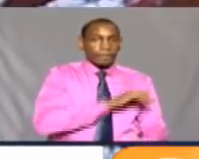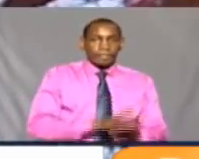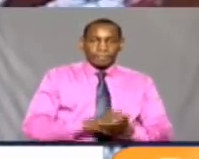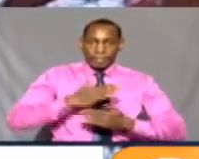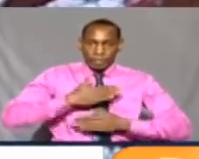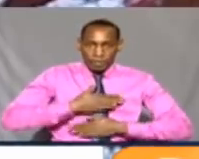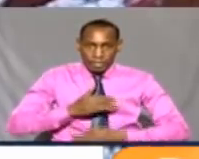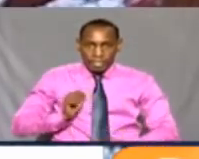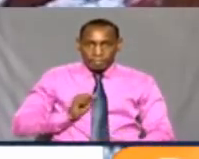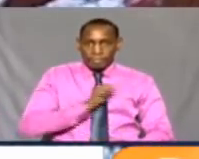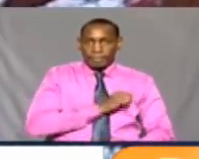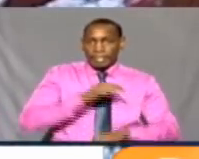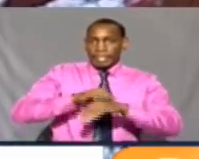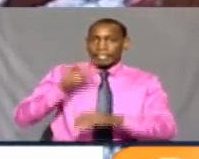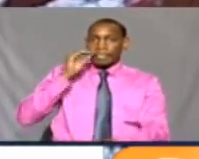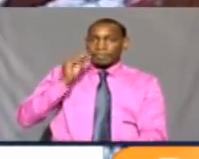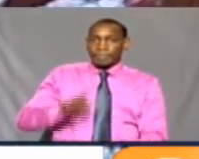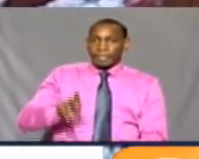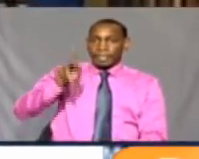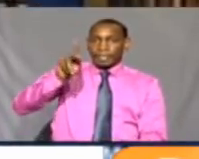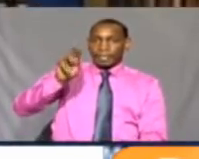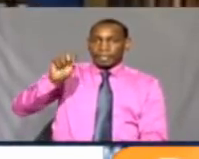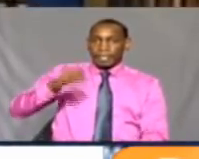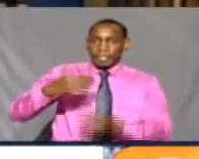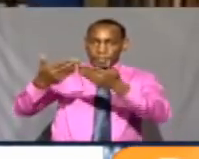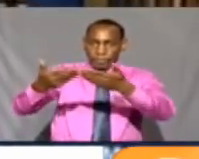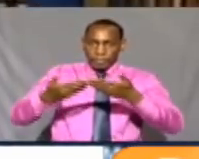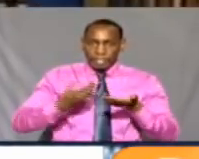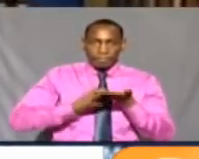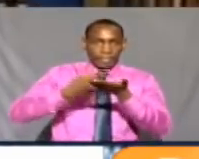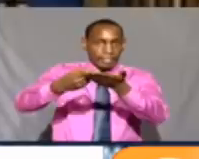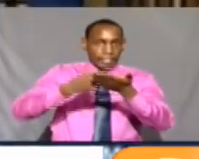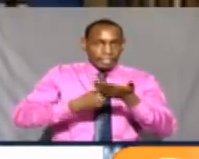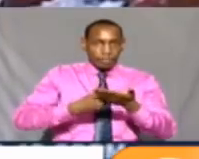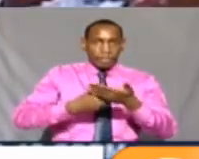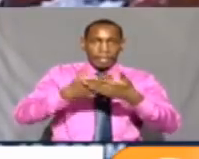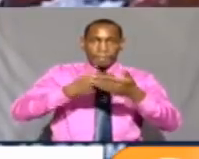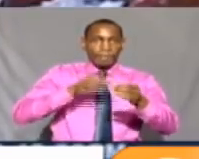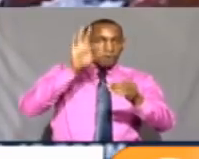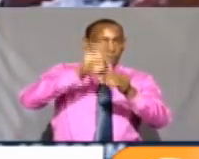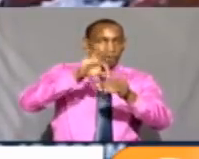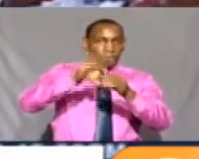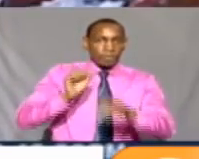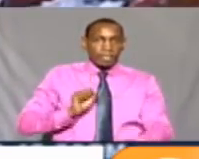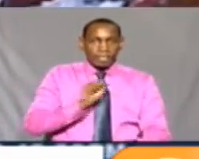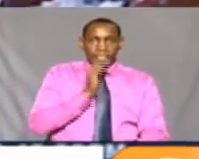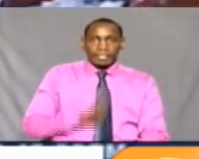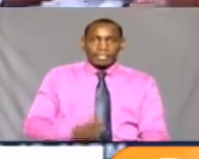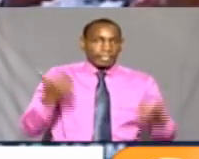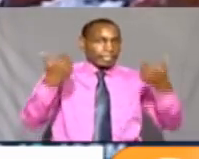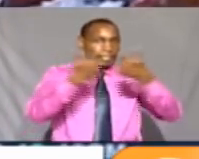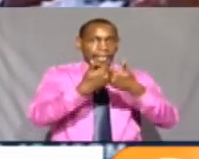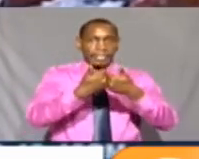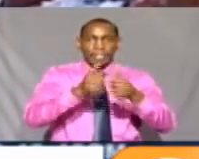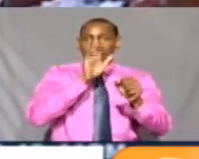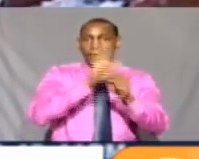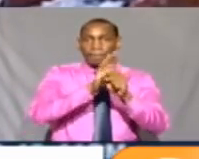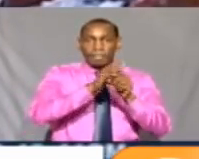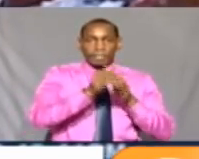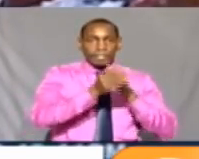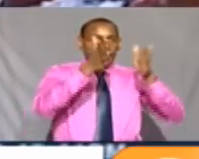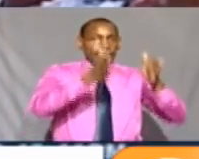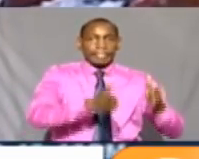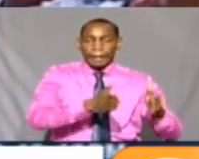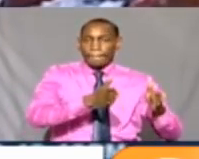senators. When Speaker Kenneth Lusaka opened the floor for debate before the vote, senators locked horns as Majority Leader